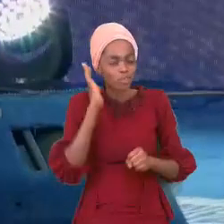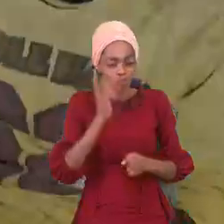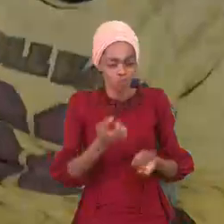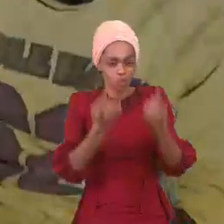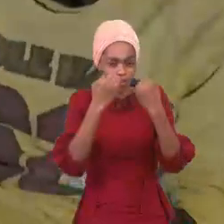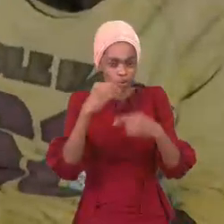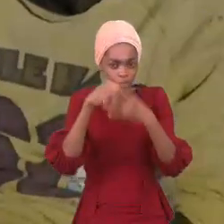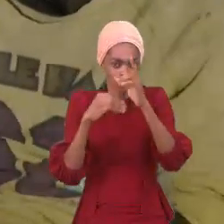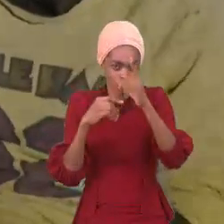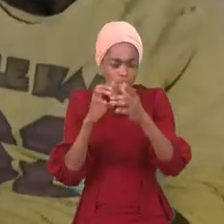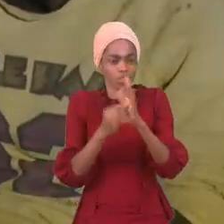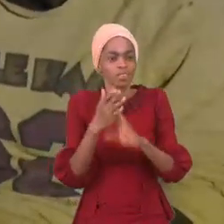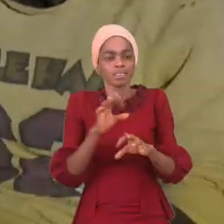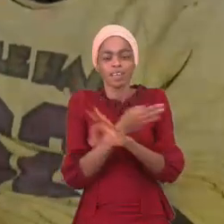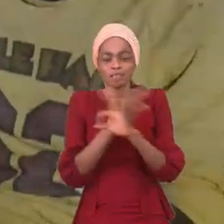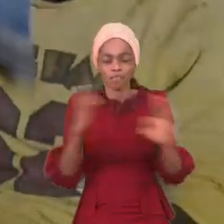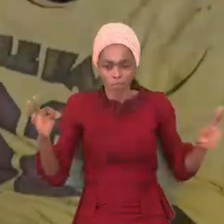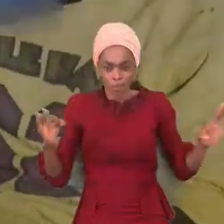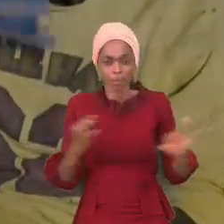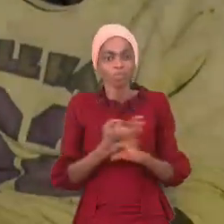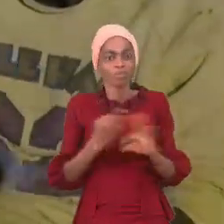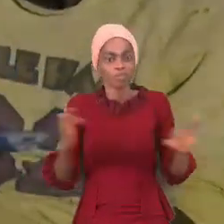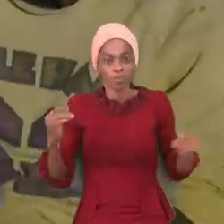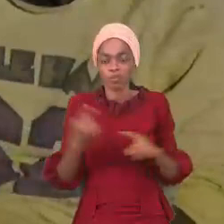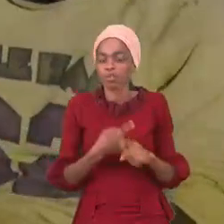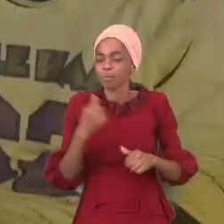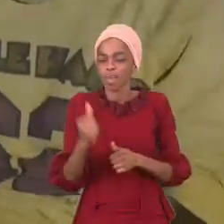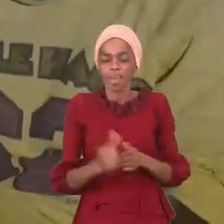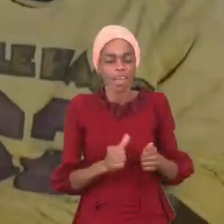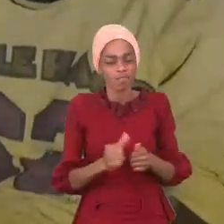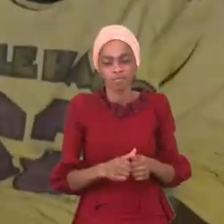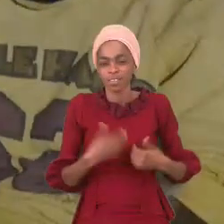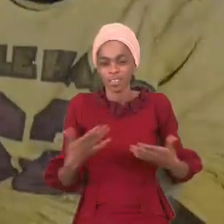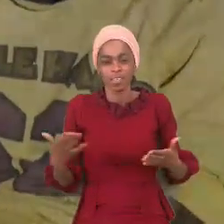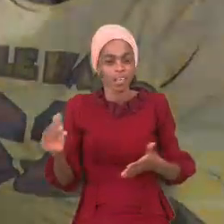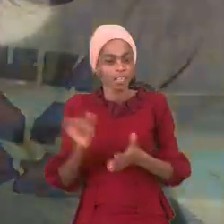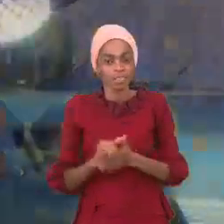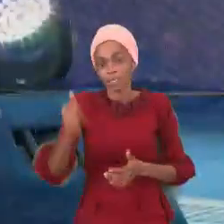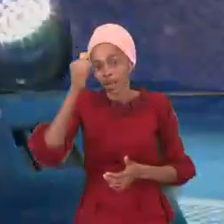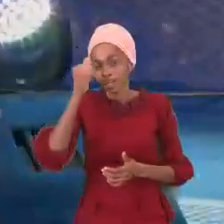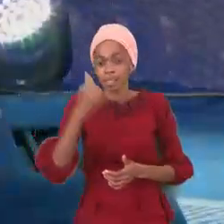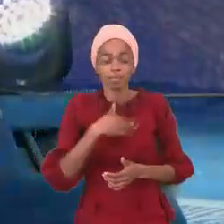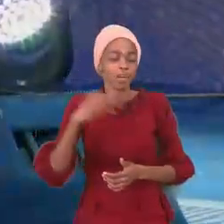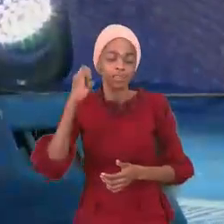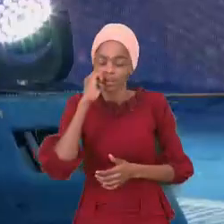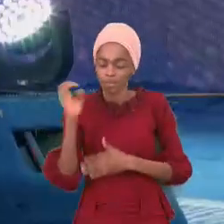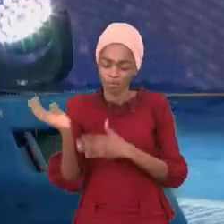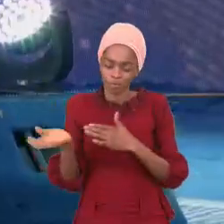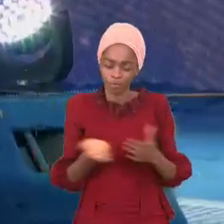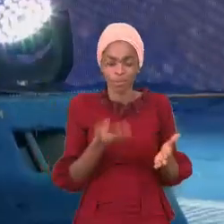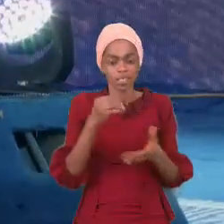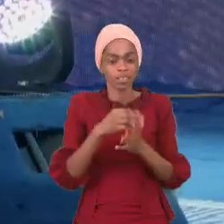come. Freedom, freedom, freedom from everything that Adam and Eve brought into